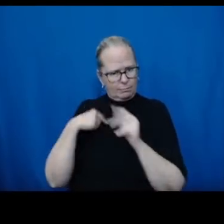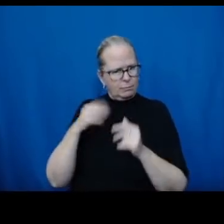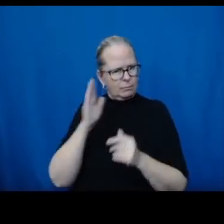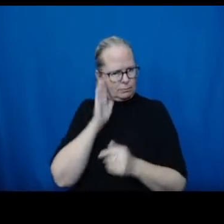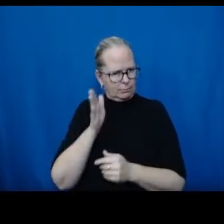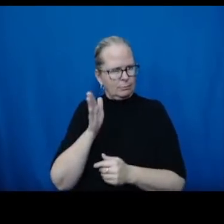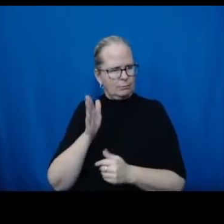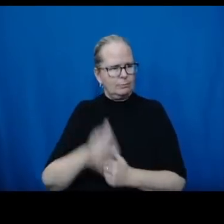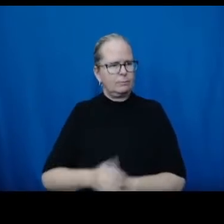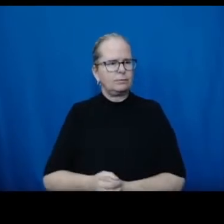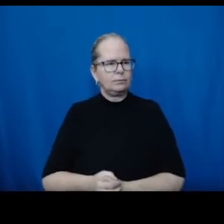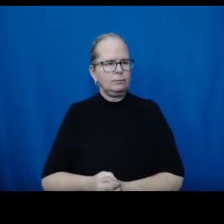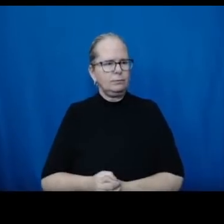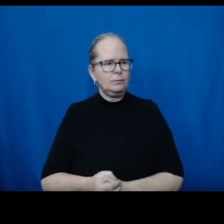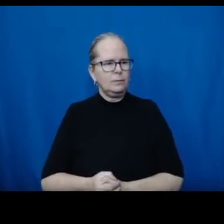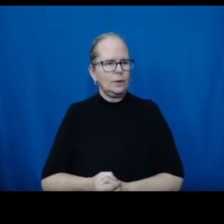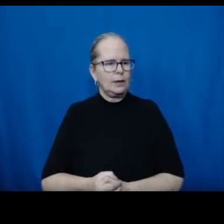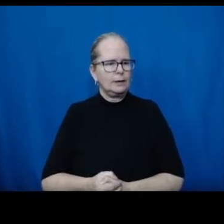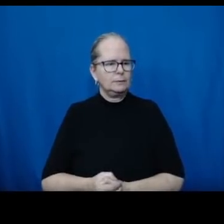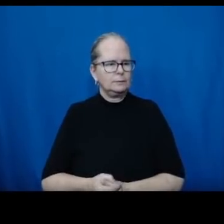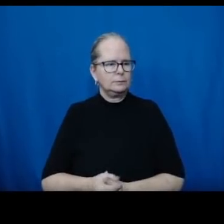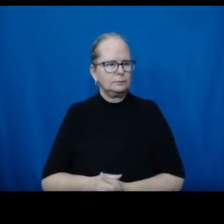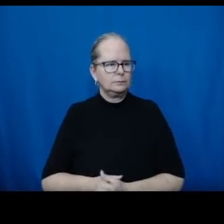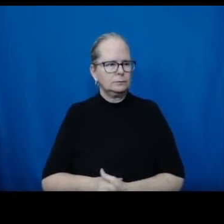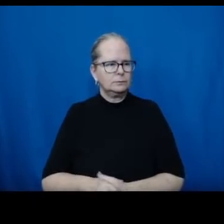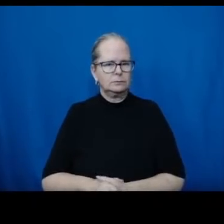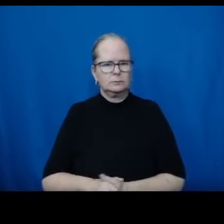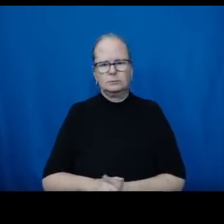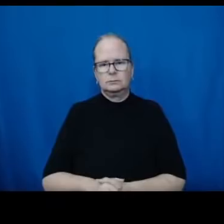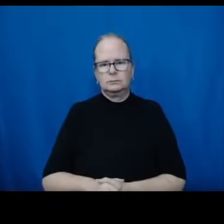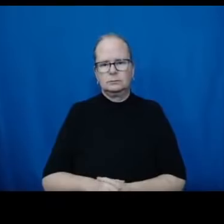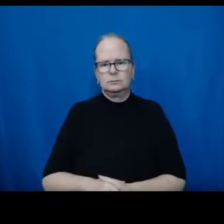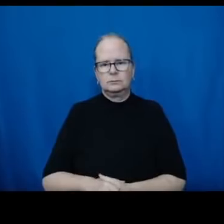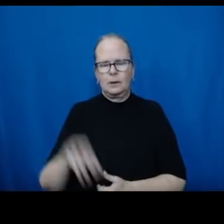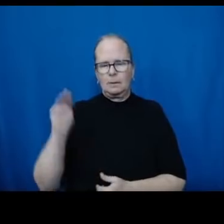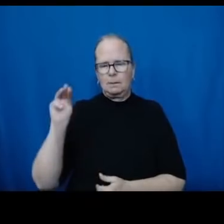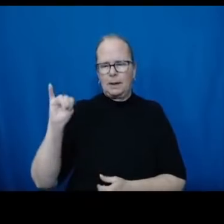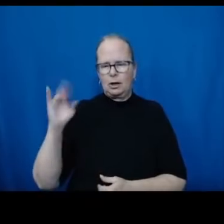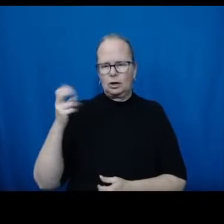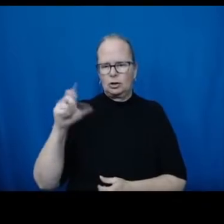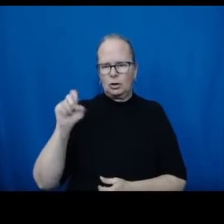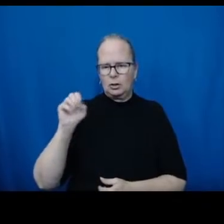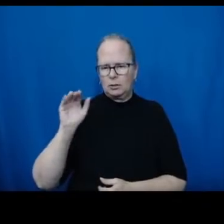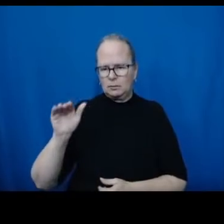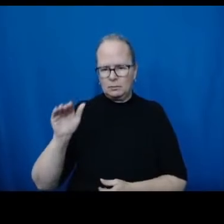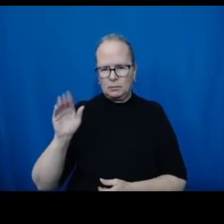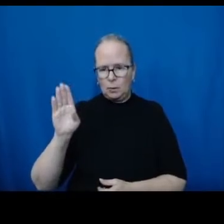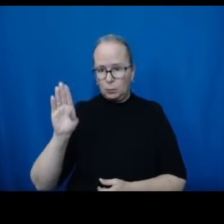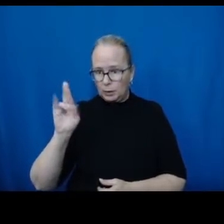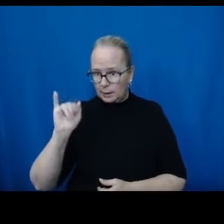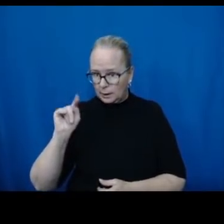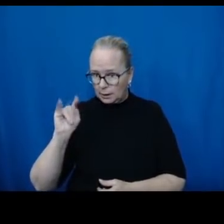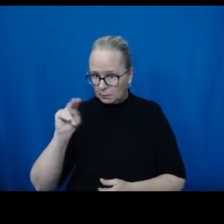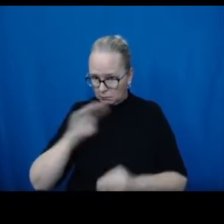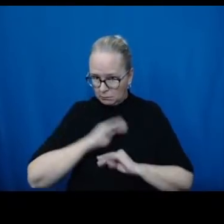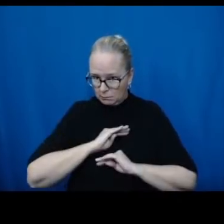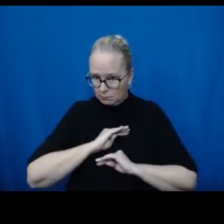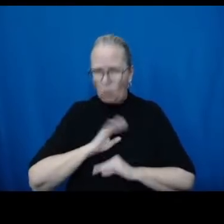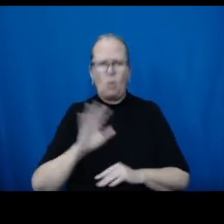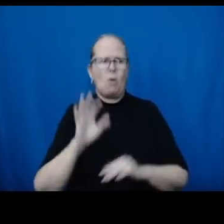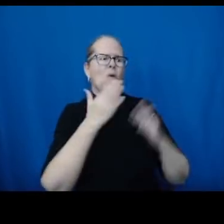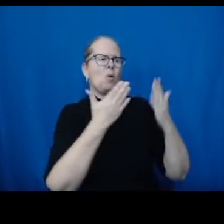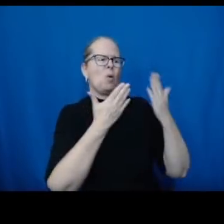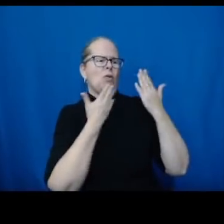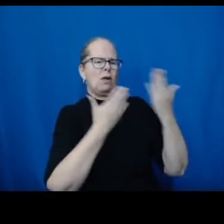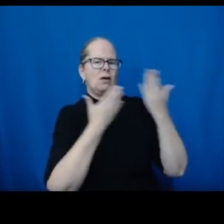Perfect. So your question, okay. Brittany? That's fantastic. Thank you all so much for providing input on that. I really appreciate that. No, thank